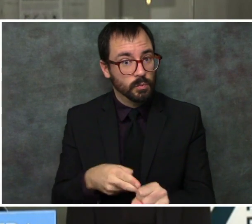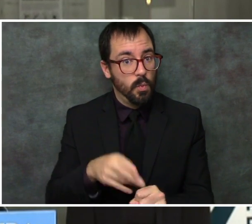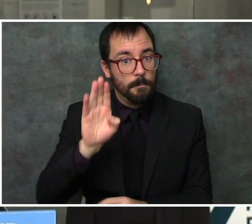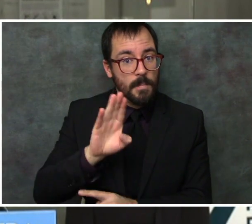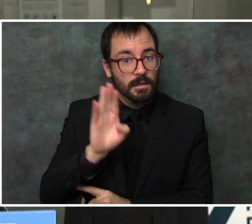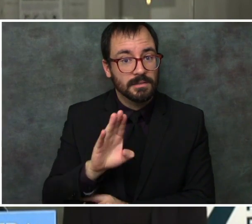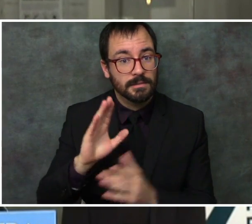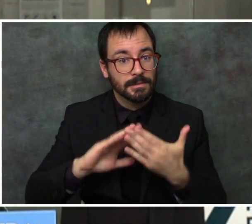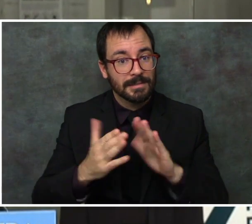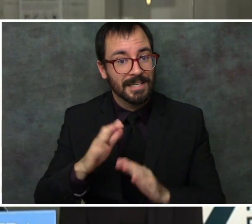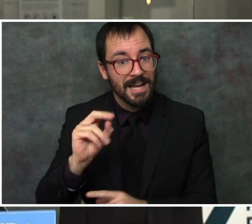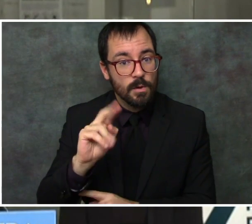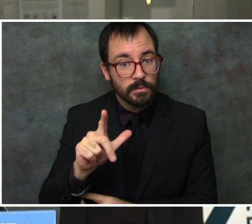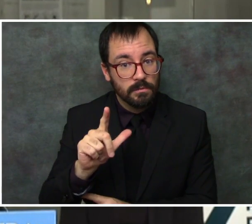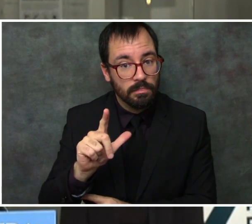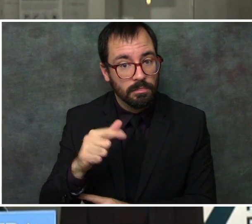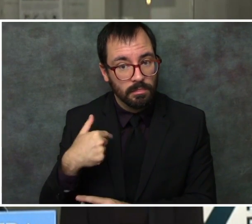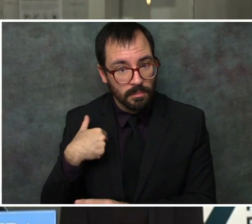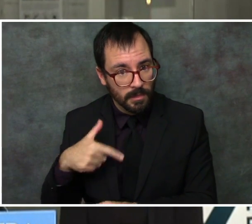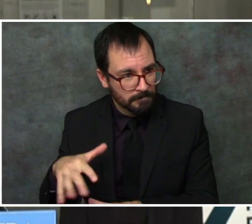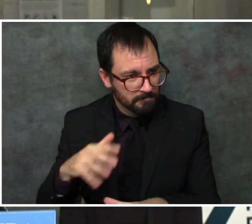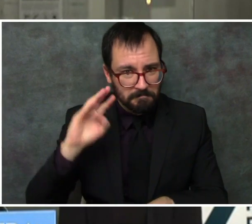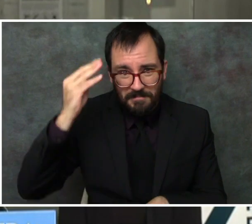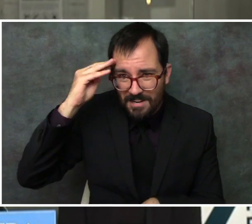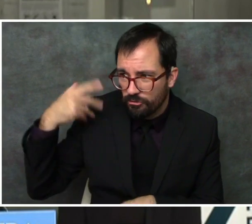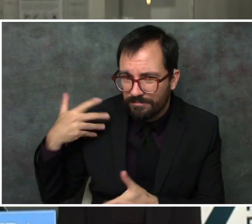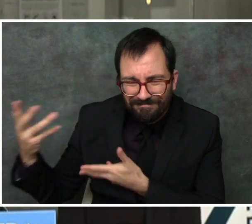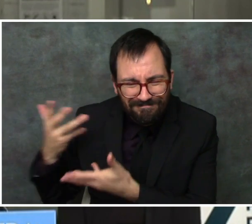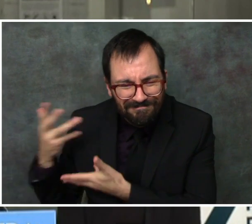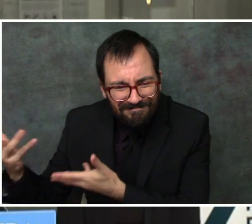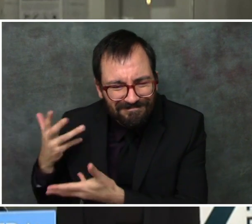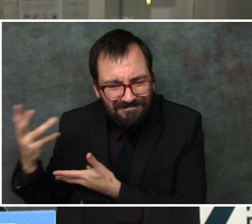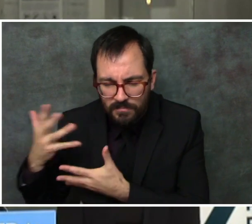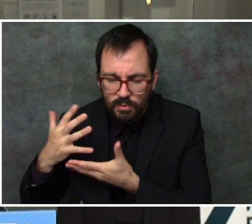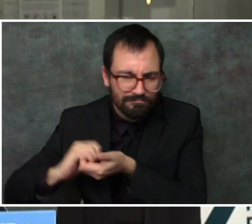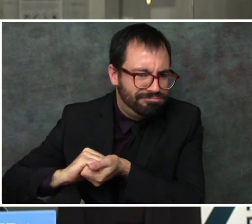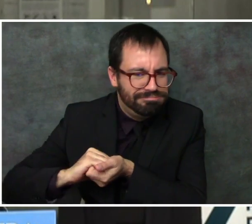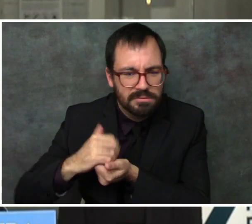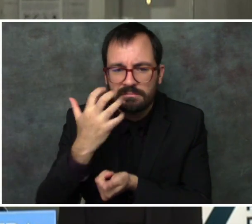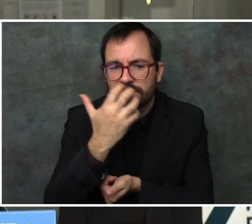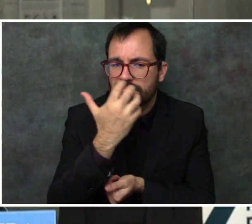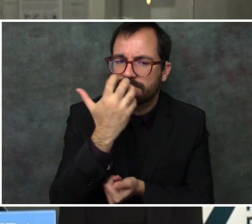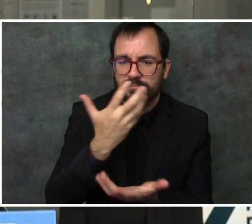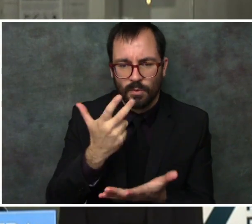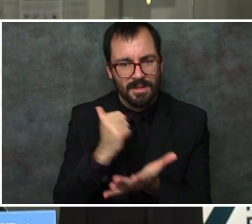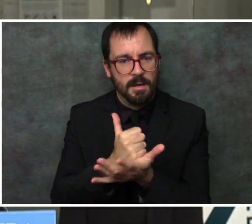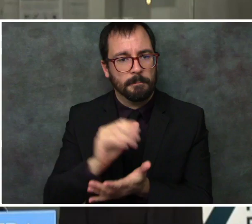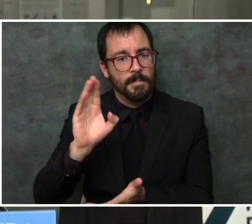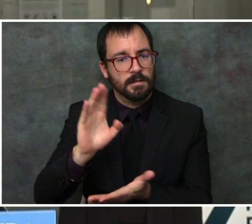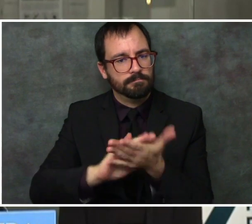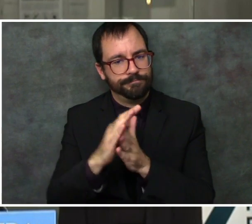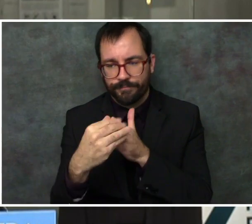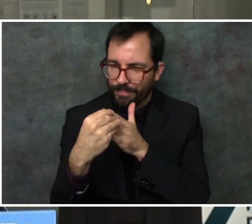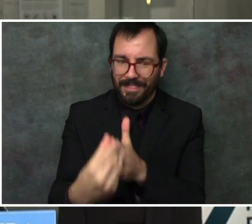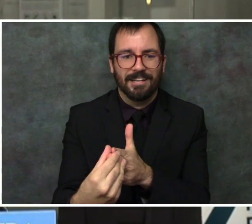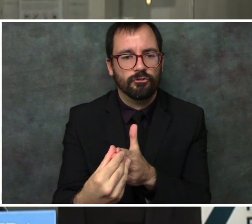strong partner, helping to make Boston a leader in supporting homeless students and ending youth